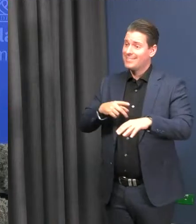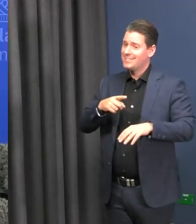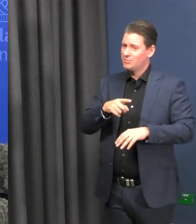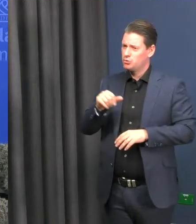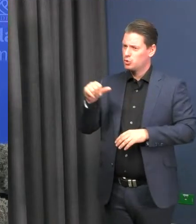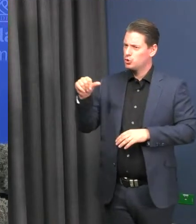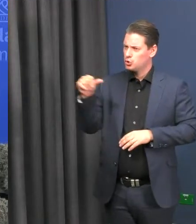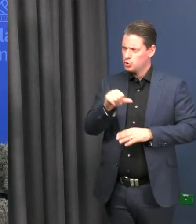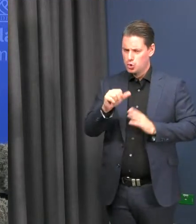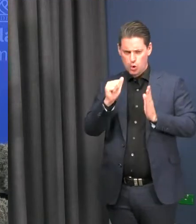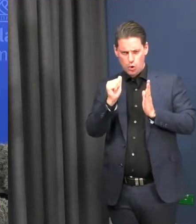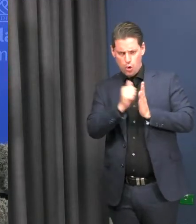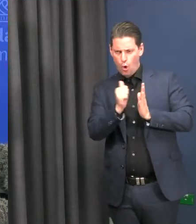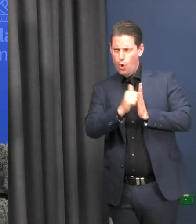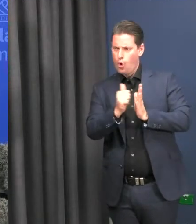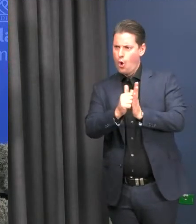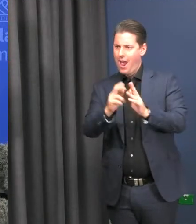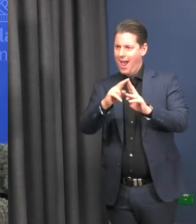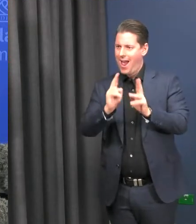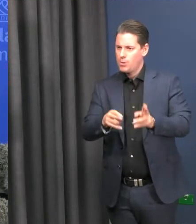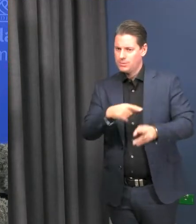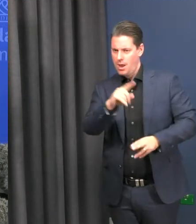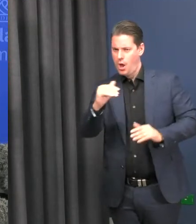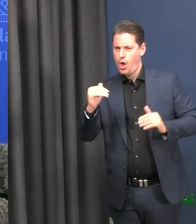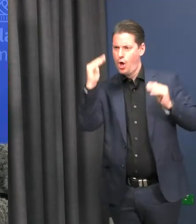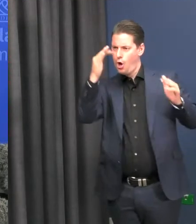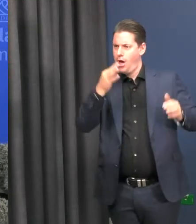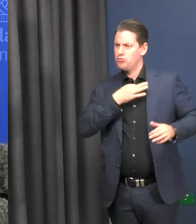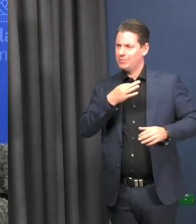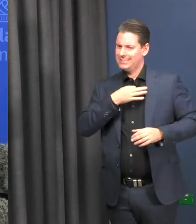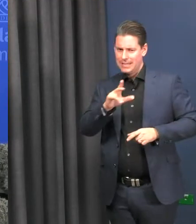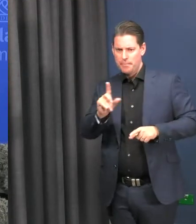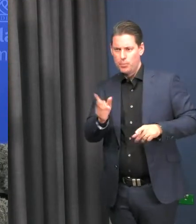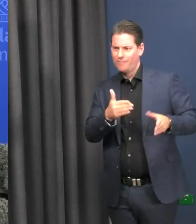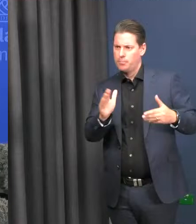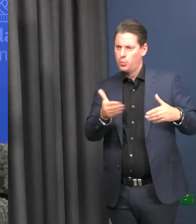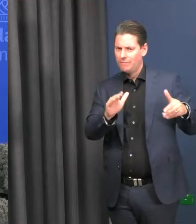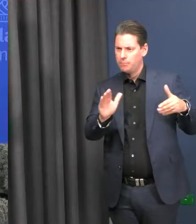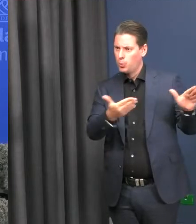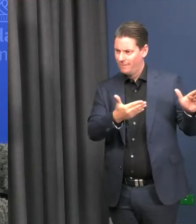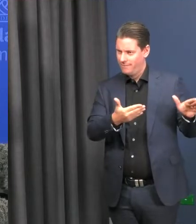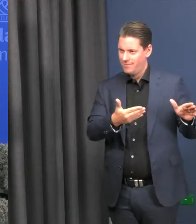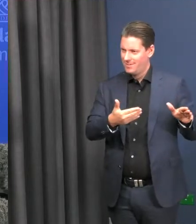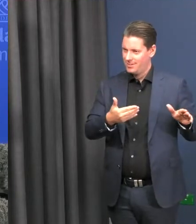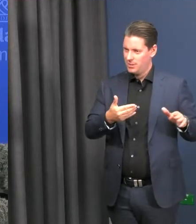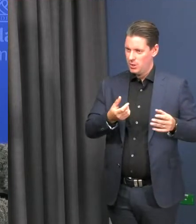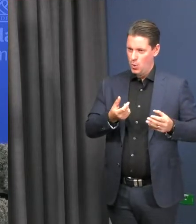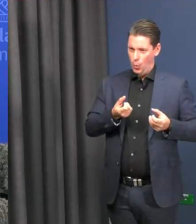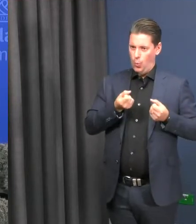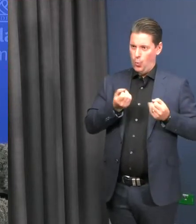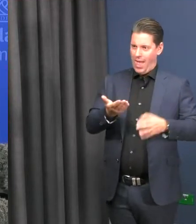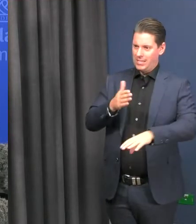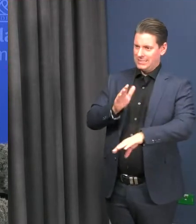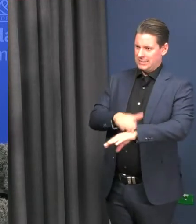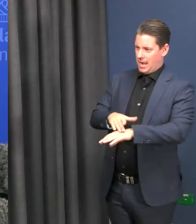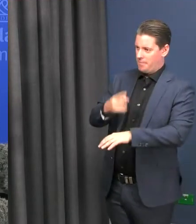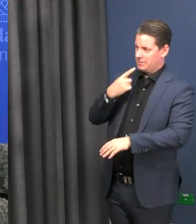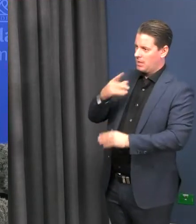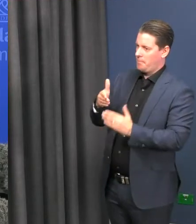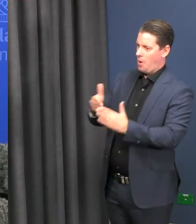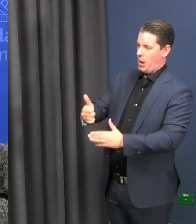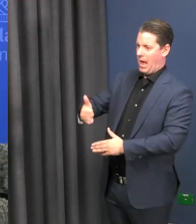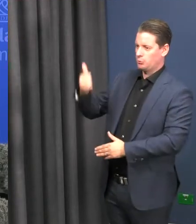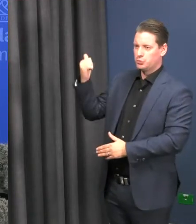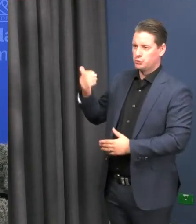around advising people who might be in danger to plan an evacuation and to go and deal with that and